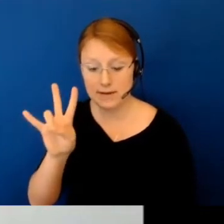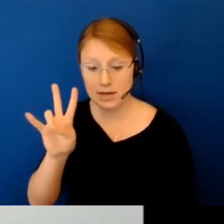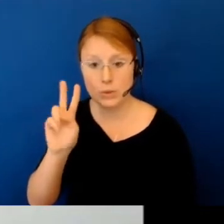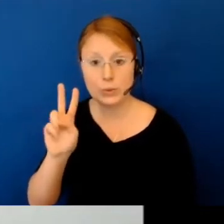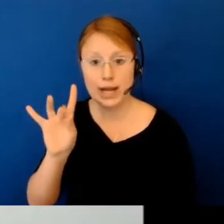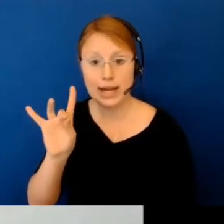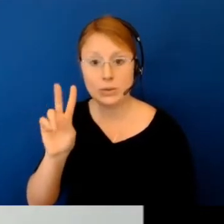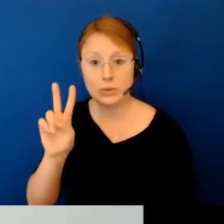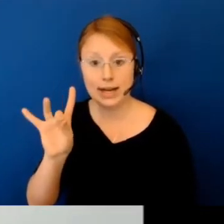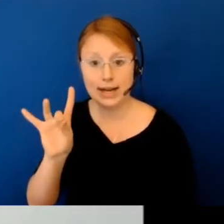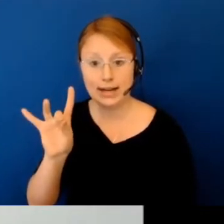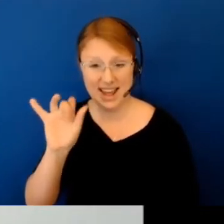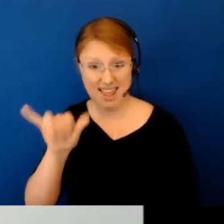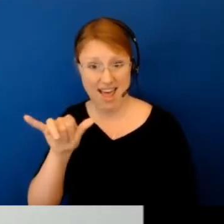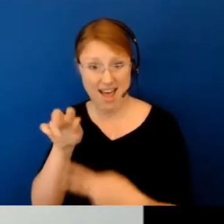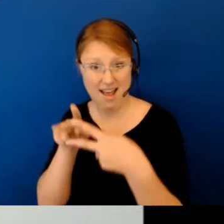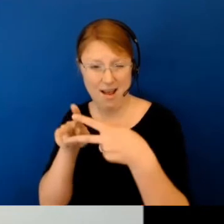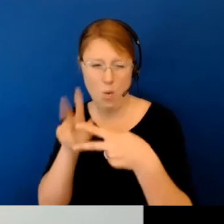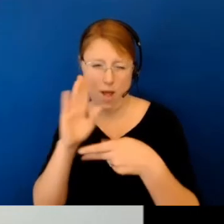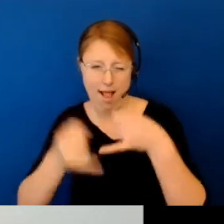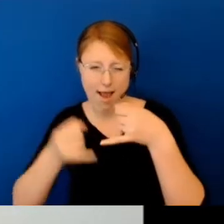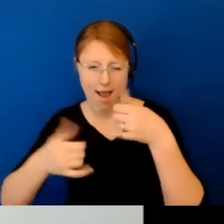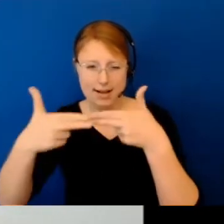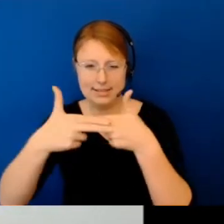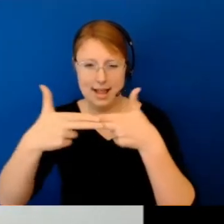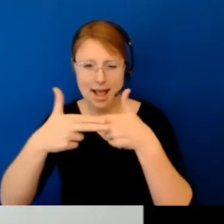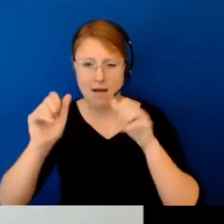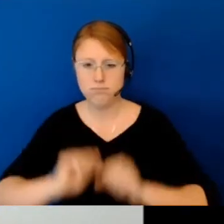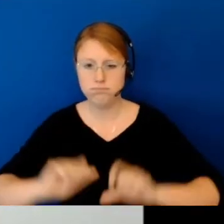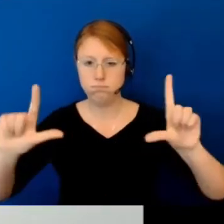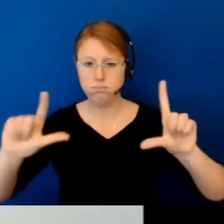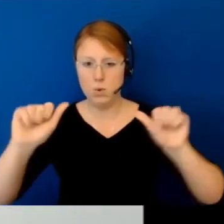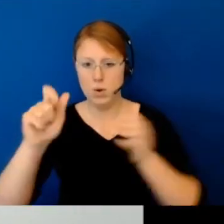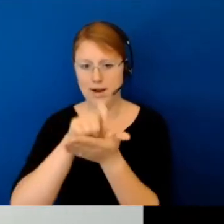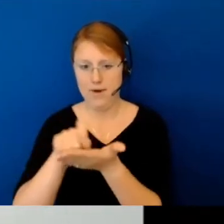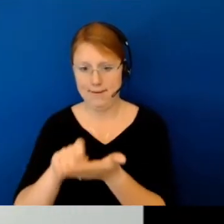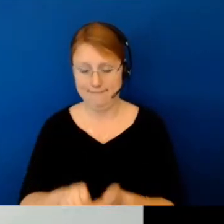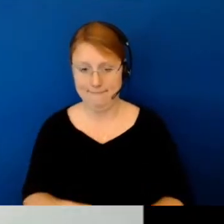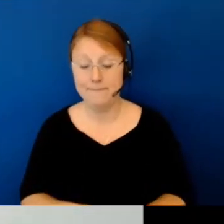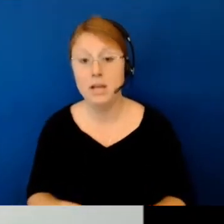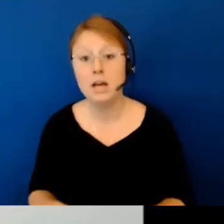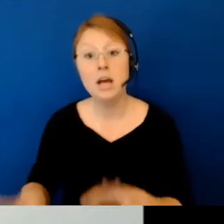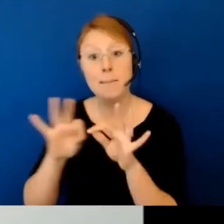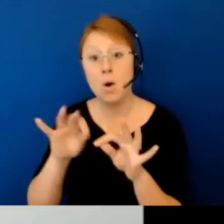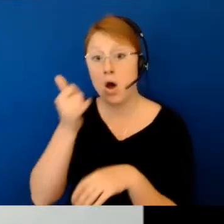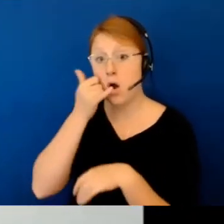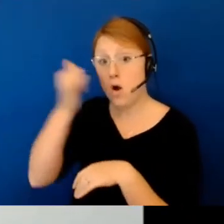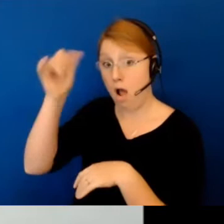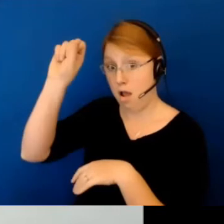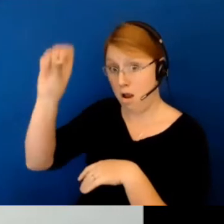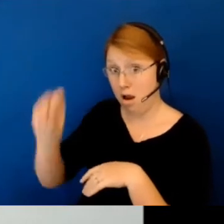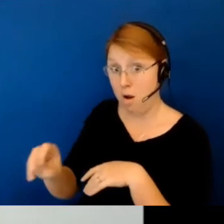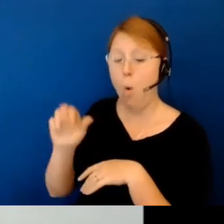the coordinator, please make sure to provide the following information: a statement indicating that you're asking for